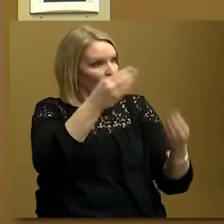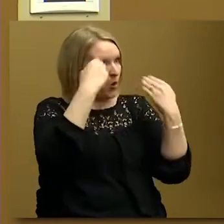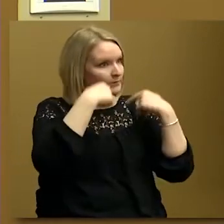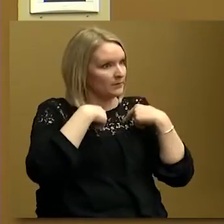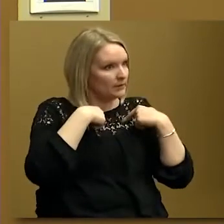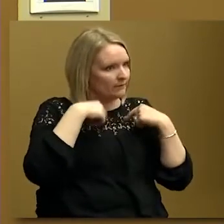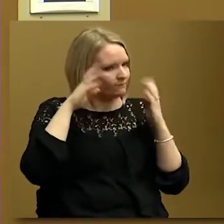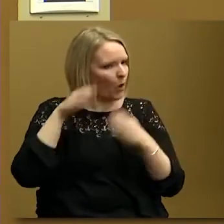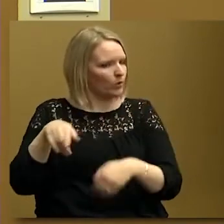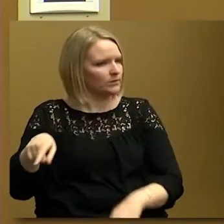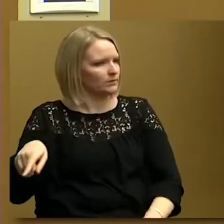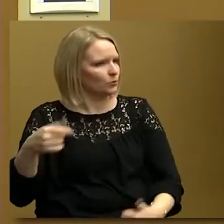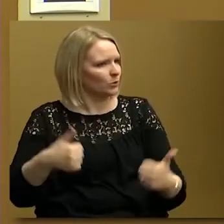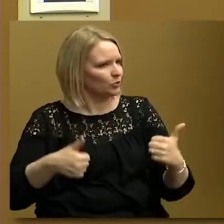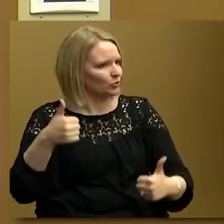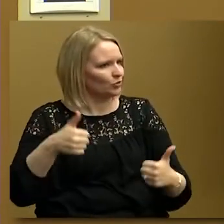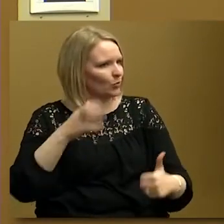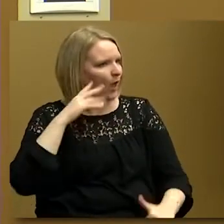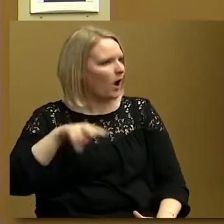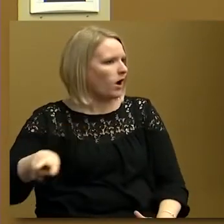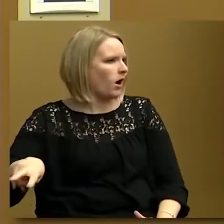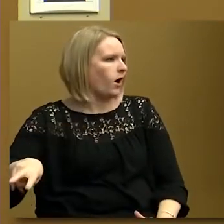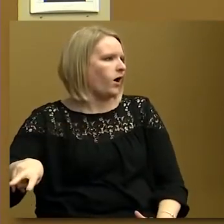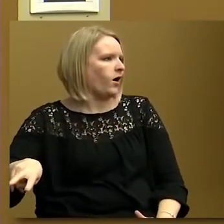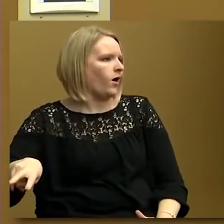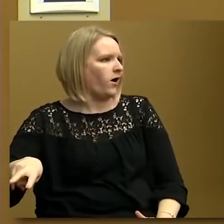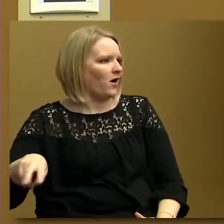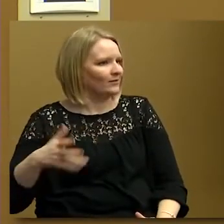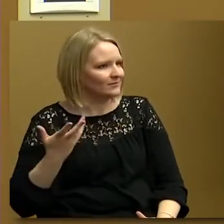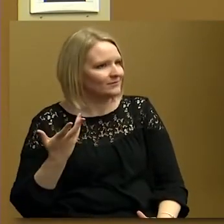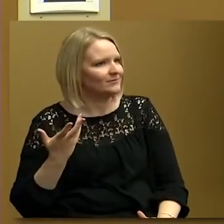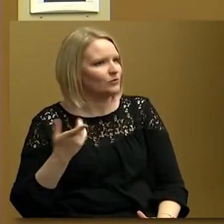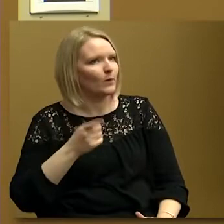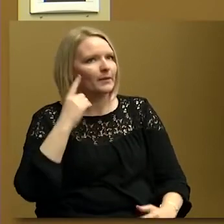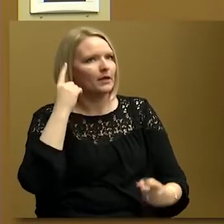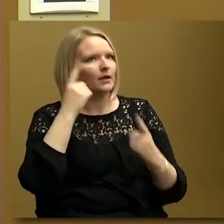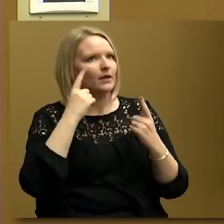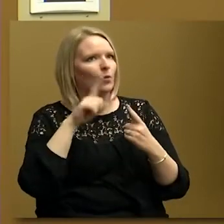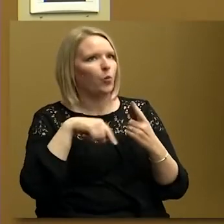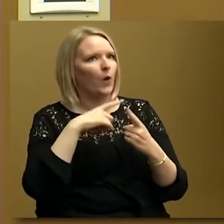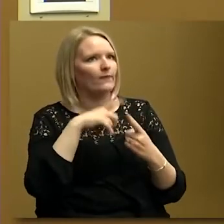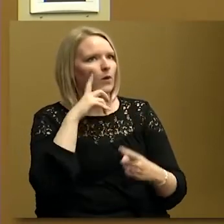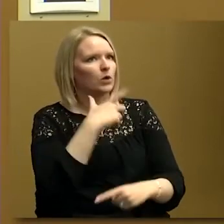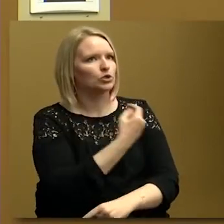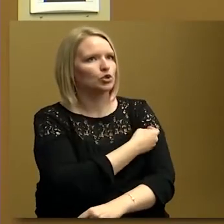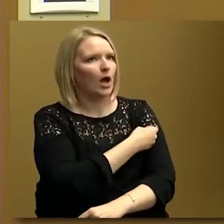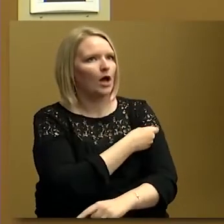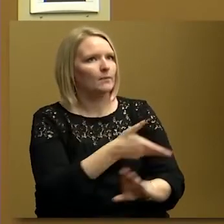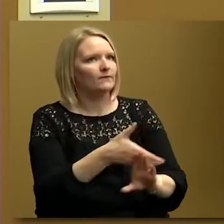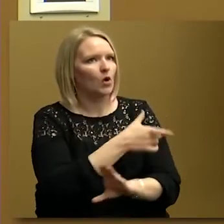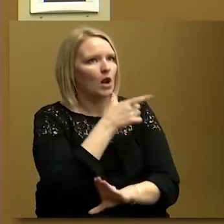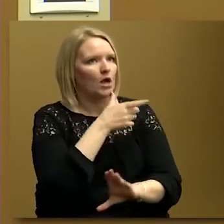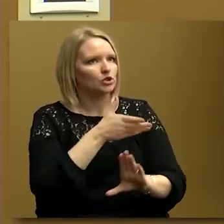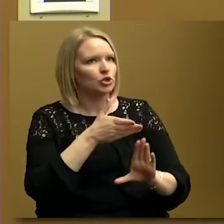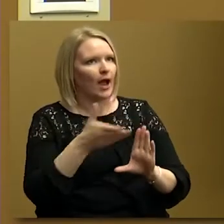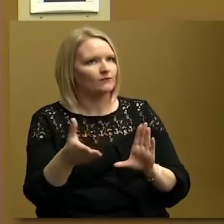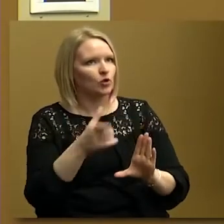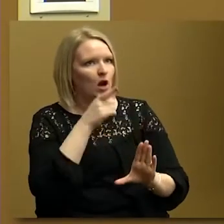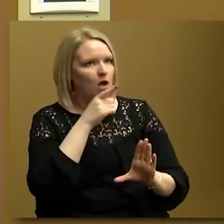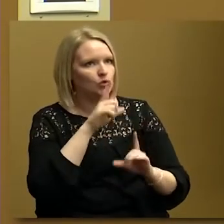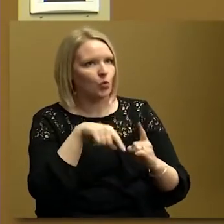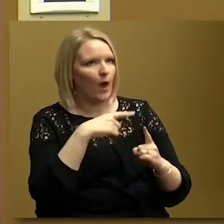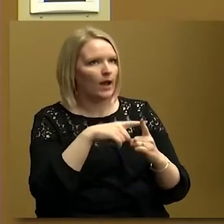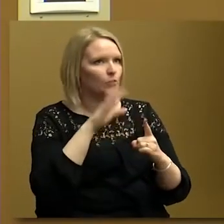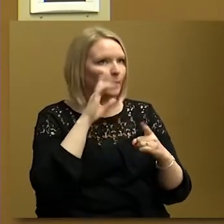them, right? You're going to be going, okay, when are they going to do it? Is it going to be before lunch? Is it going to be after lunch? Is it